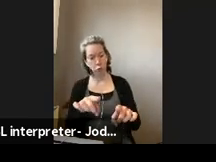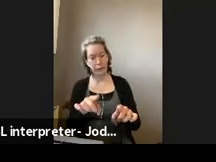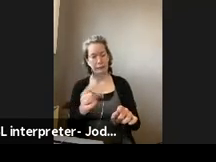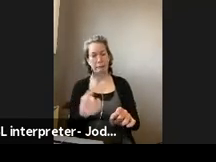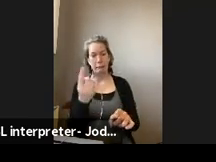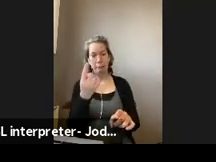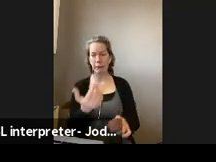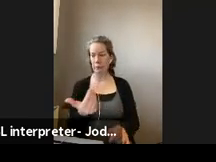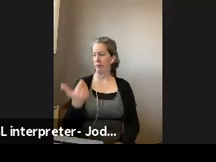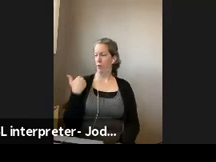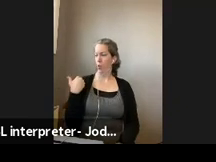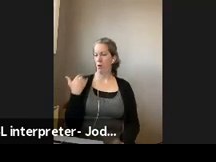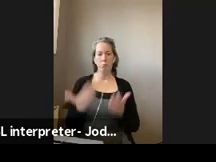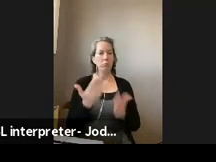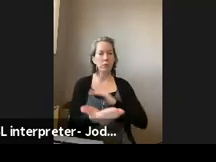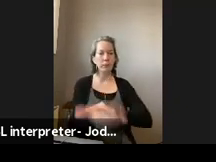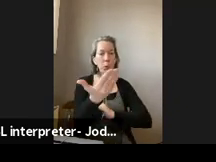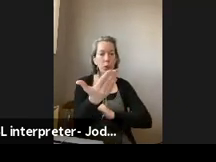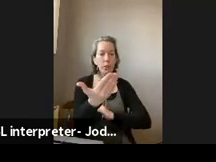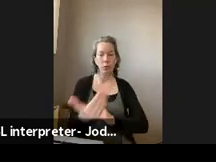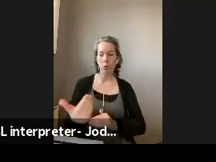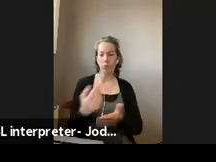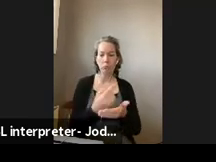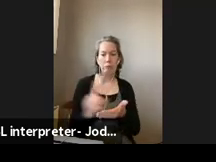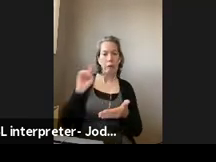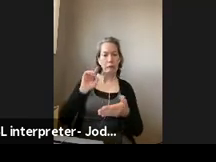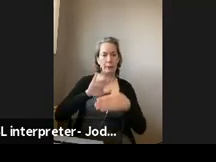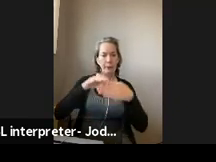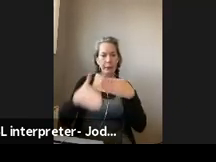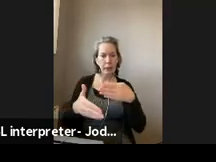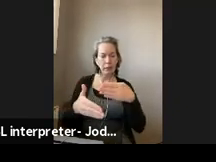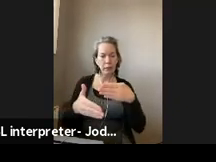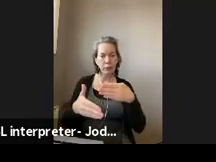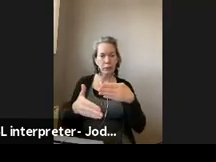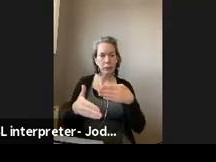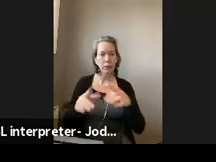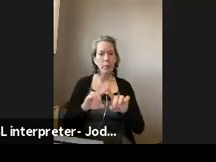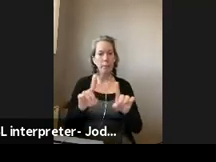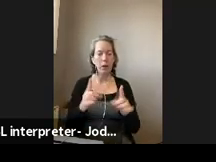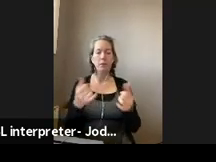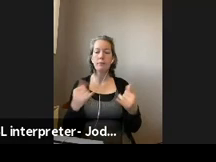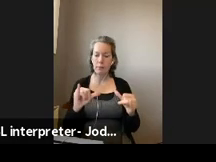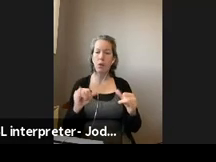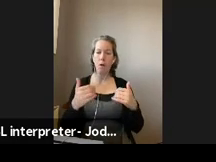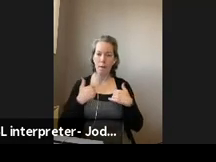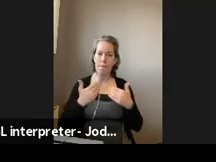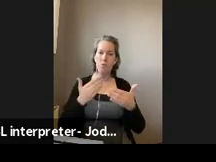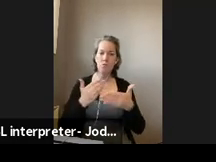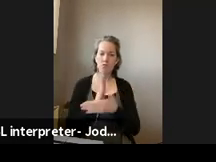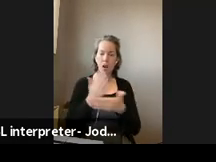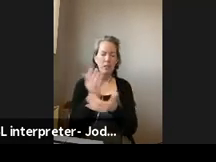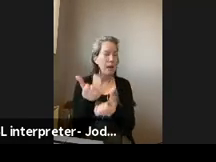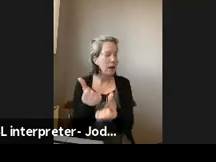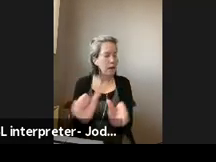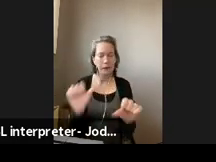this morning, maybe it was last weekend, but you still have a right at any time to